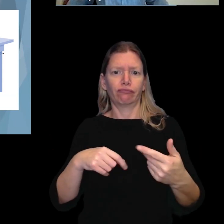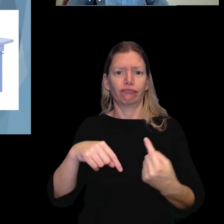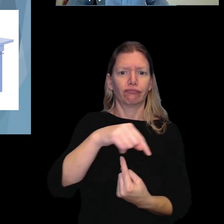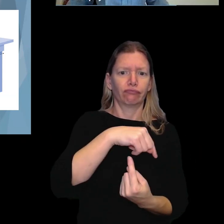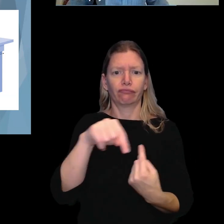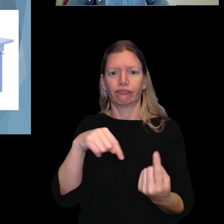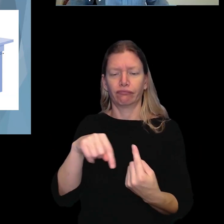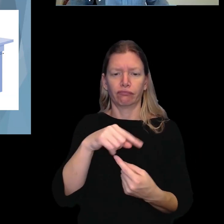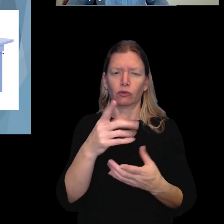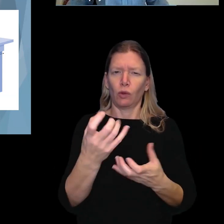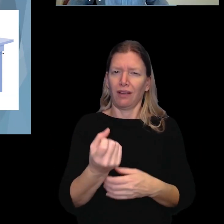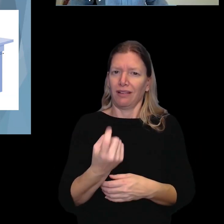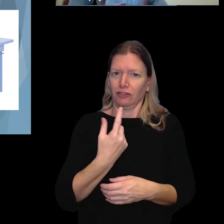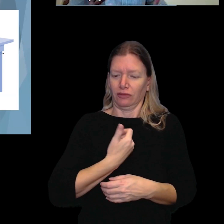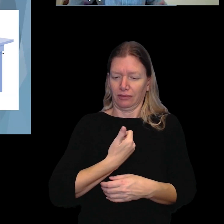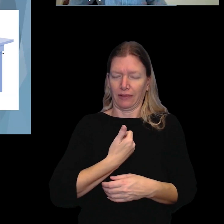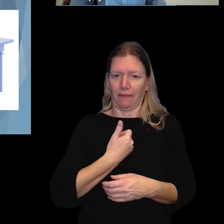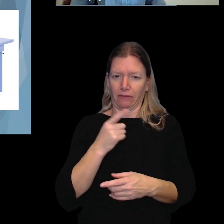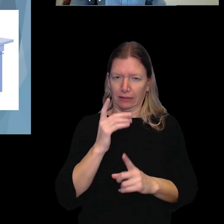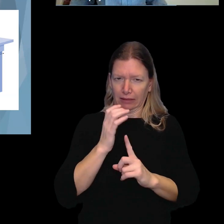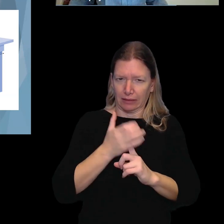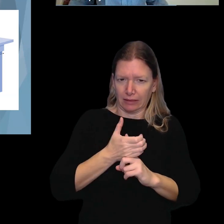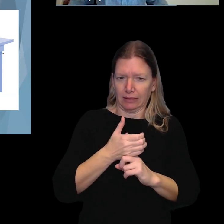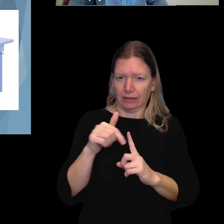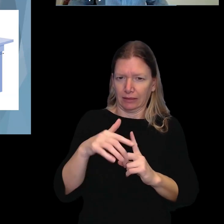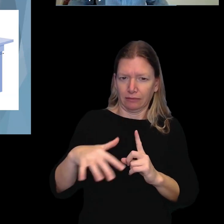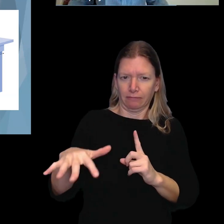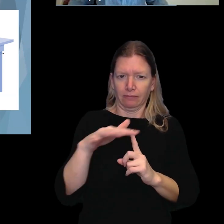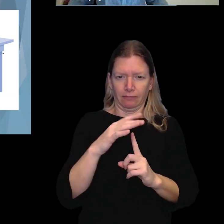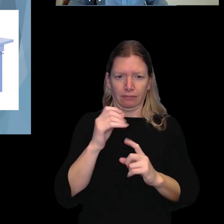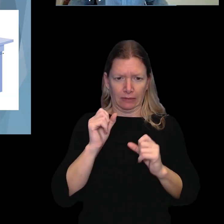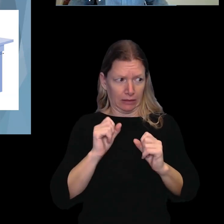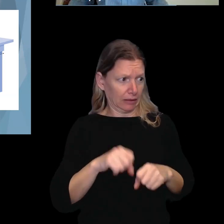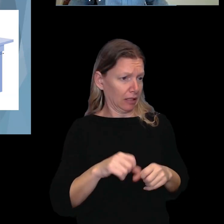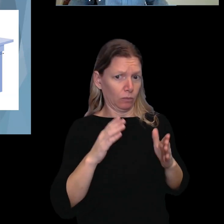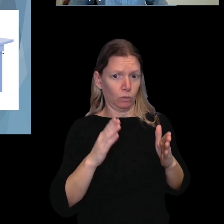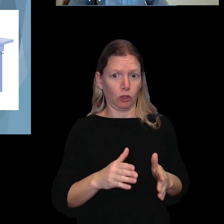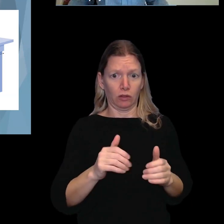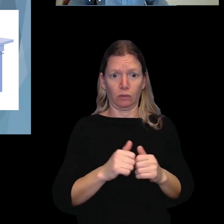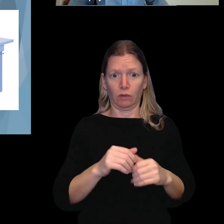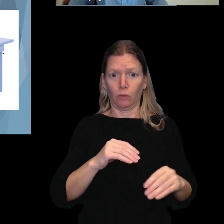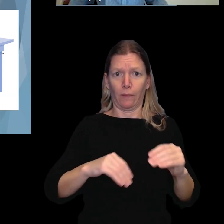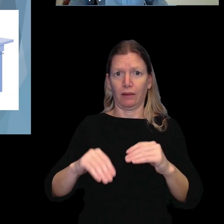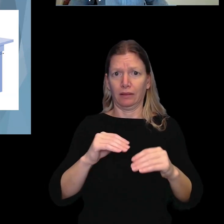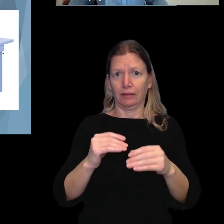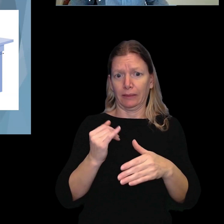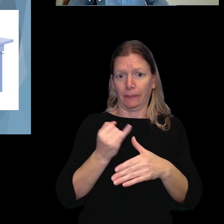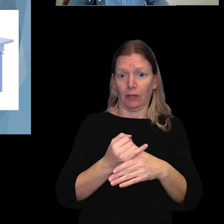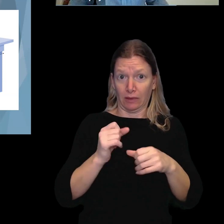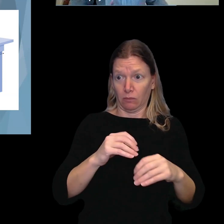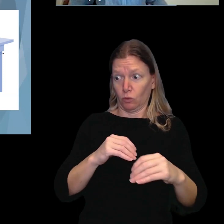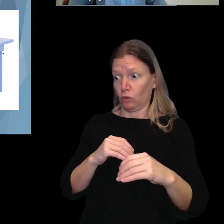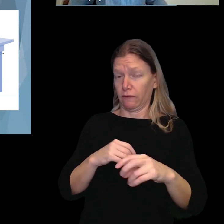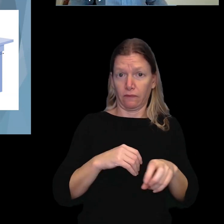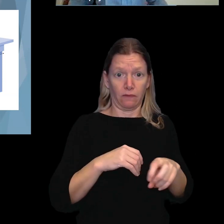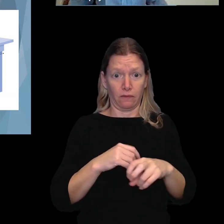turnaround space. So you'll want to ask yourself when you're in this environment, can a person with a mobility